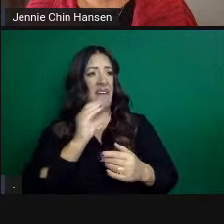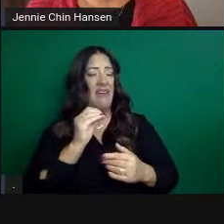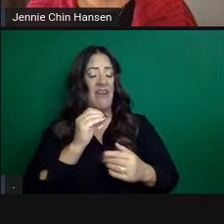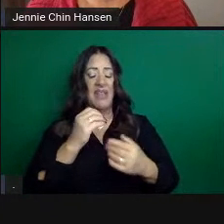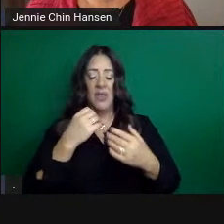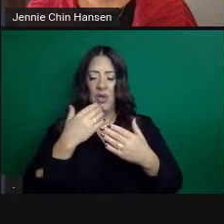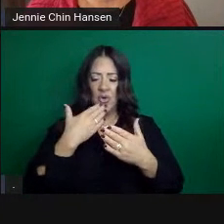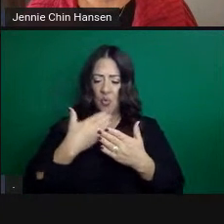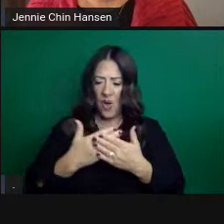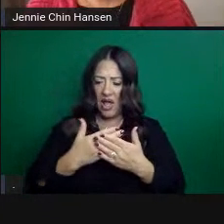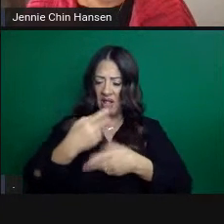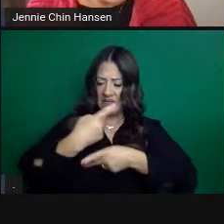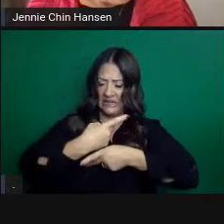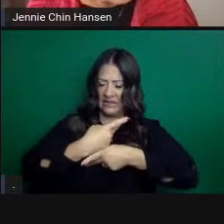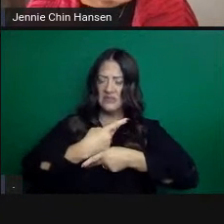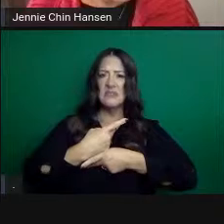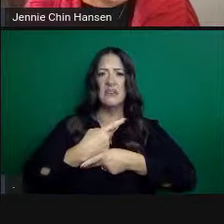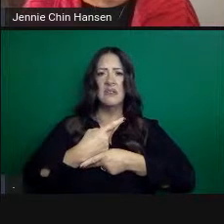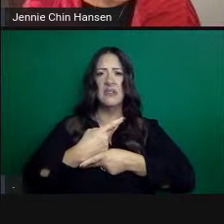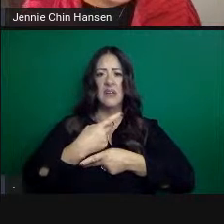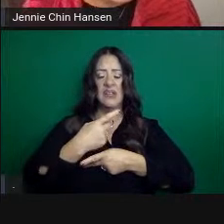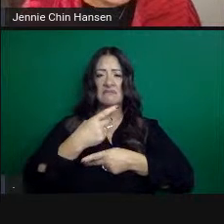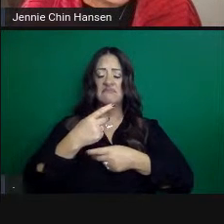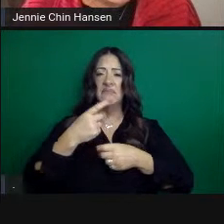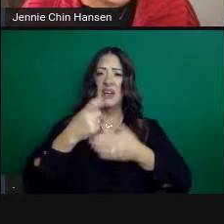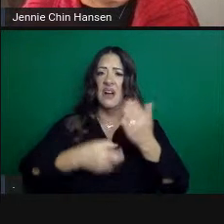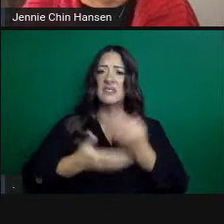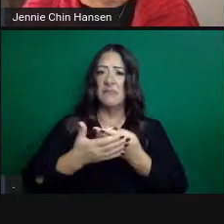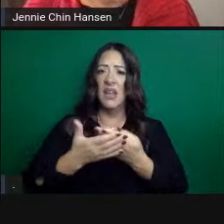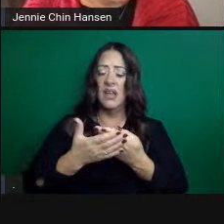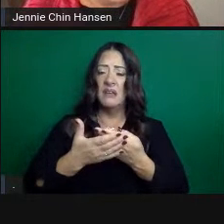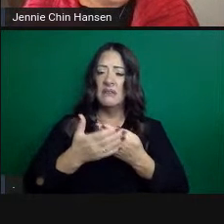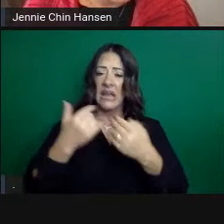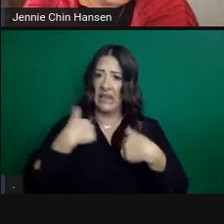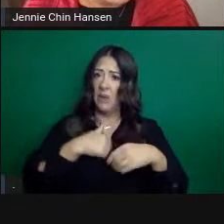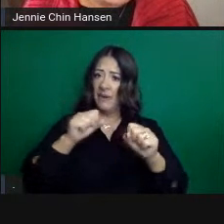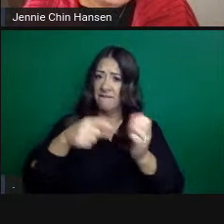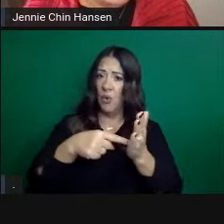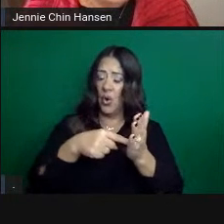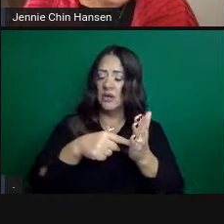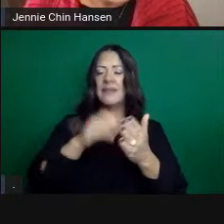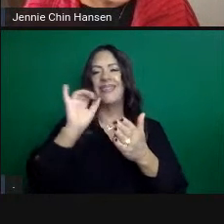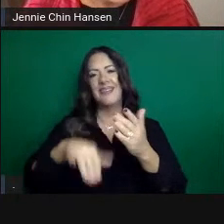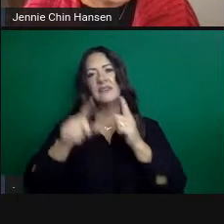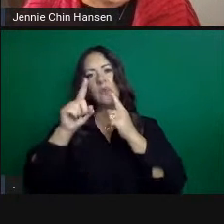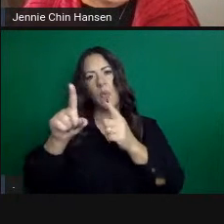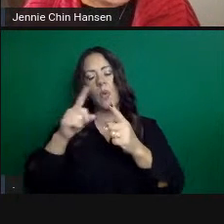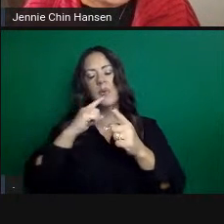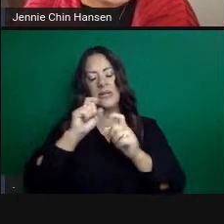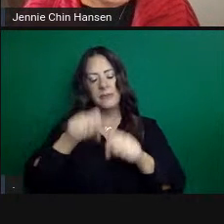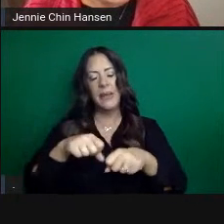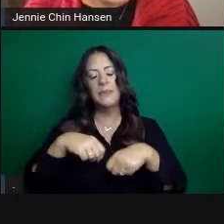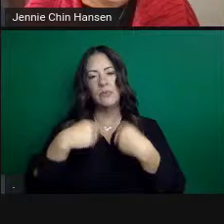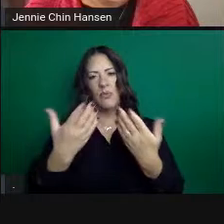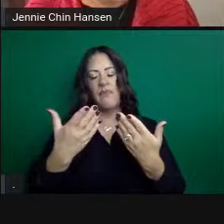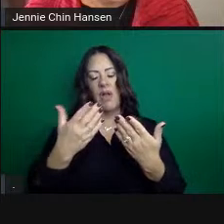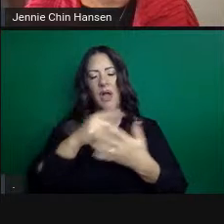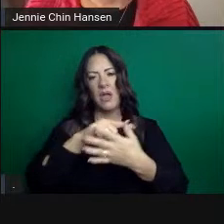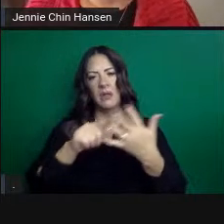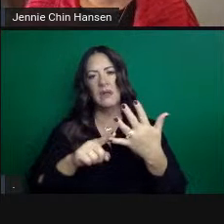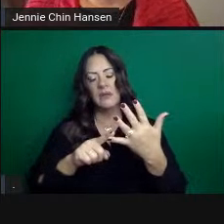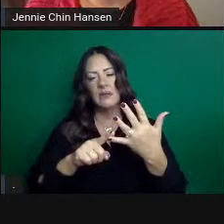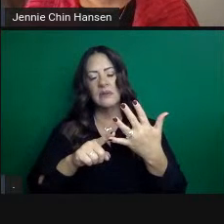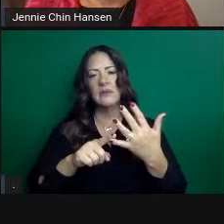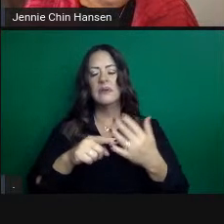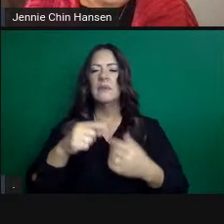of financial aspects. So what I would just add to goal 1 is that we have a chance to live where